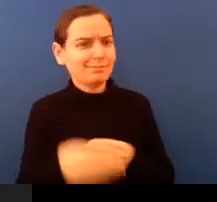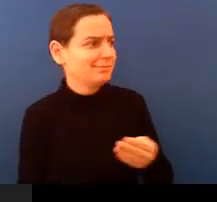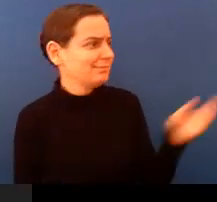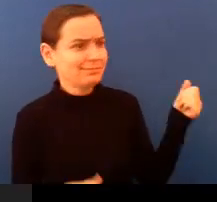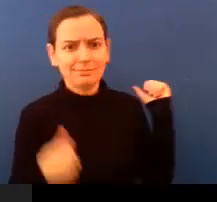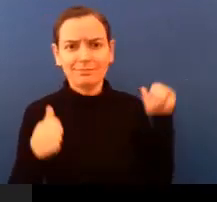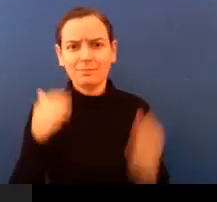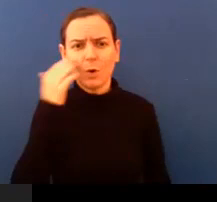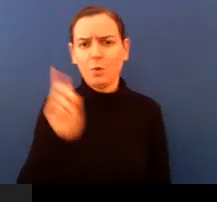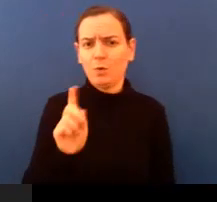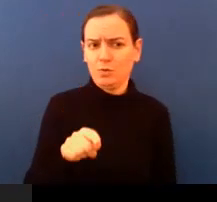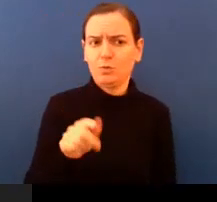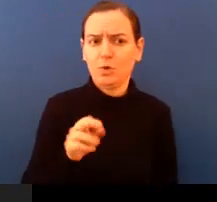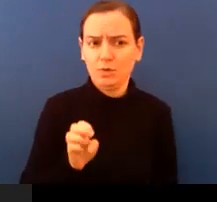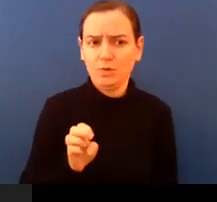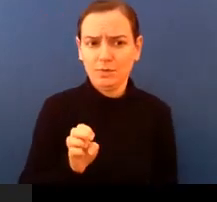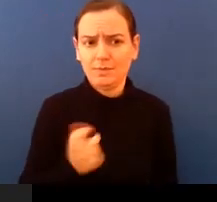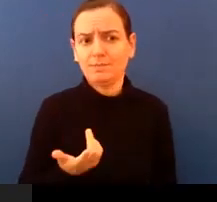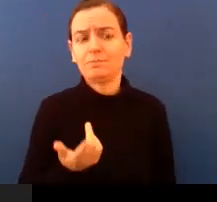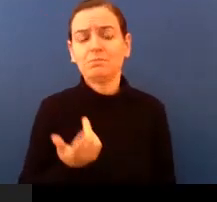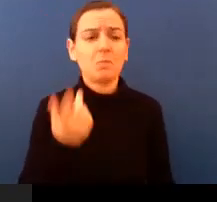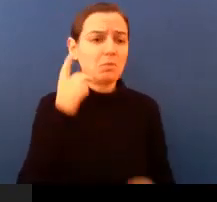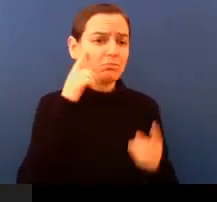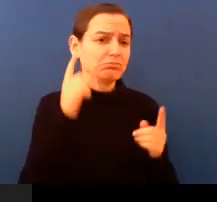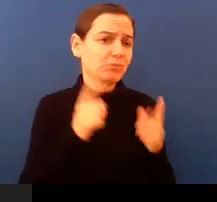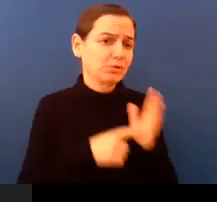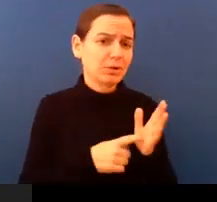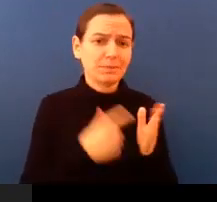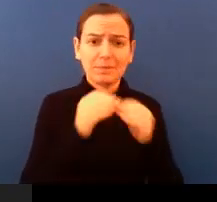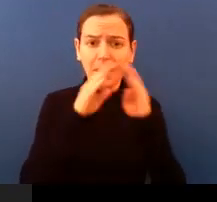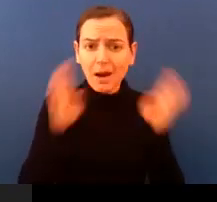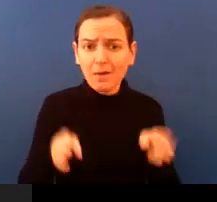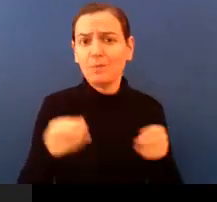to another or walking downtown for a shopping trip.